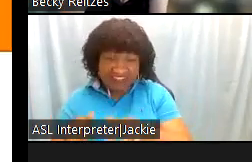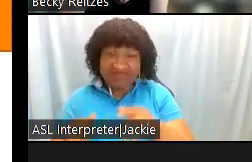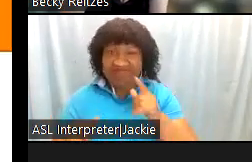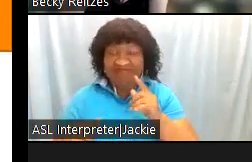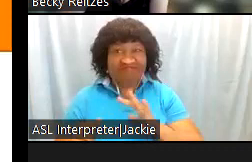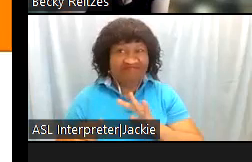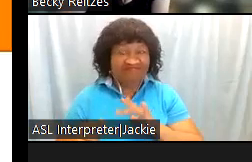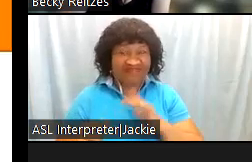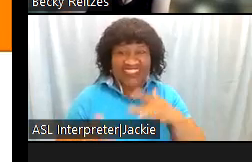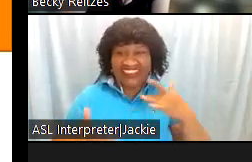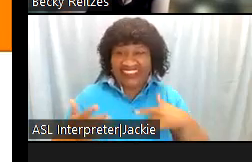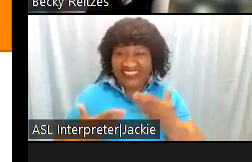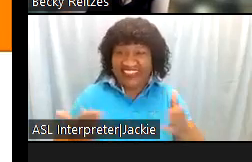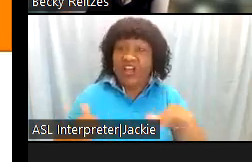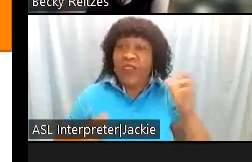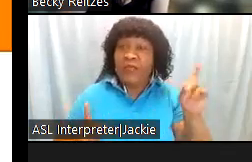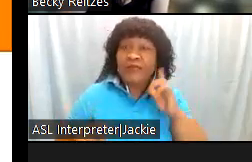oh, man.